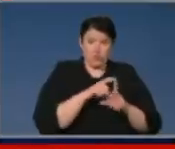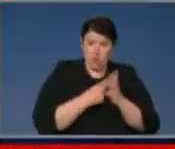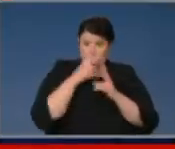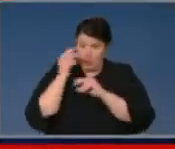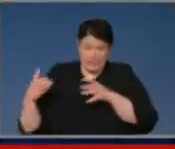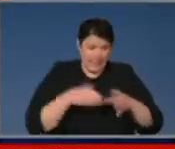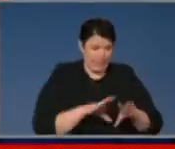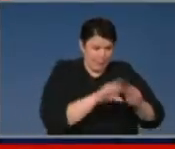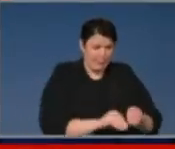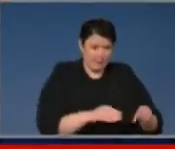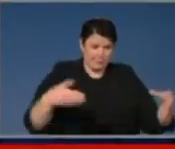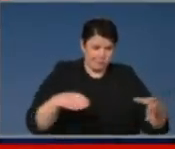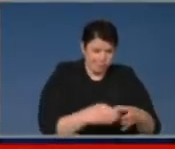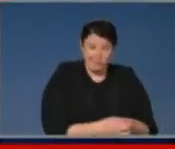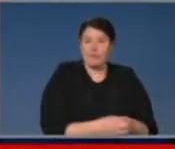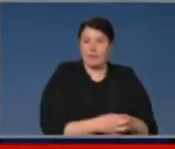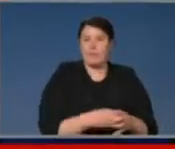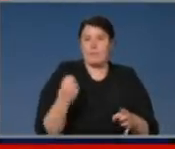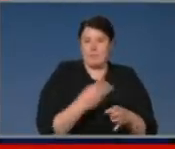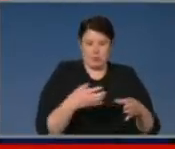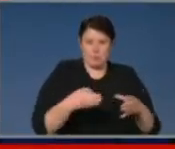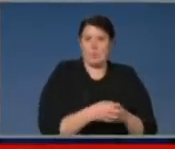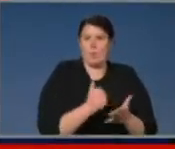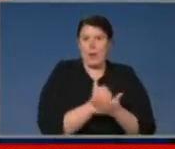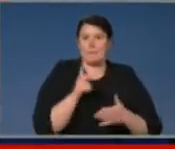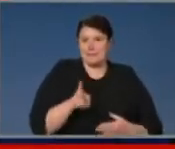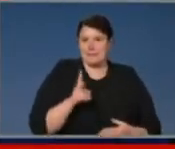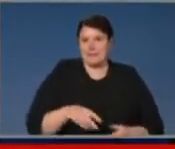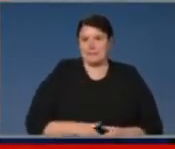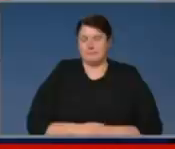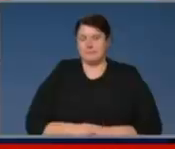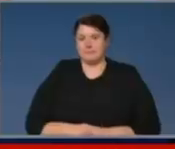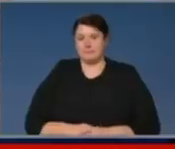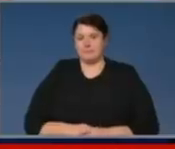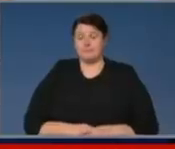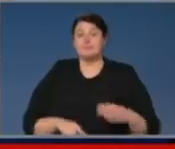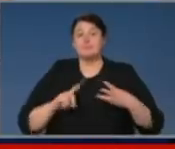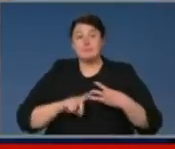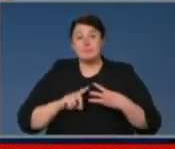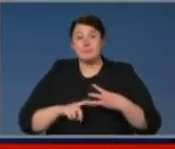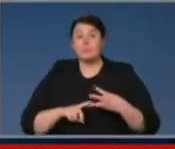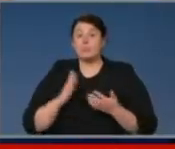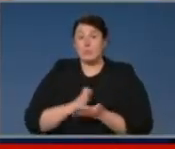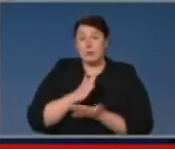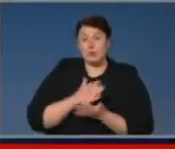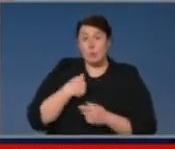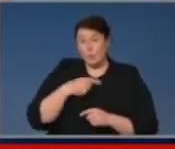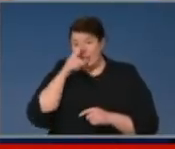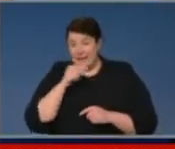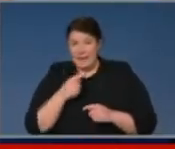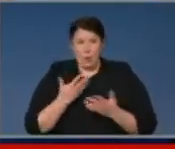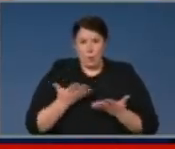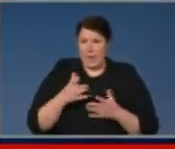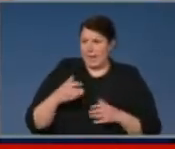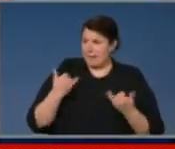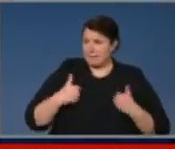And then finally, what we need to do is to ensure that there is tracing. And